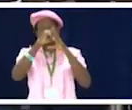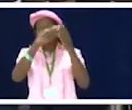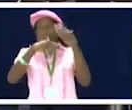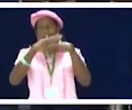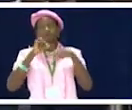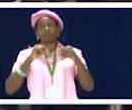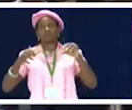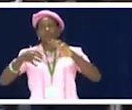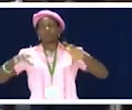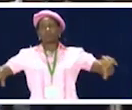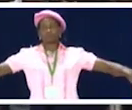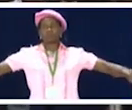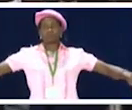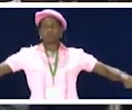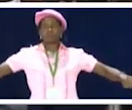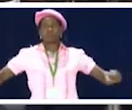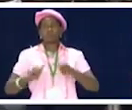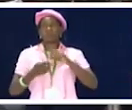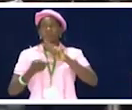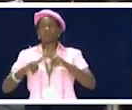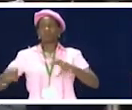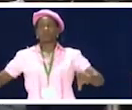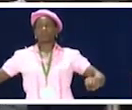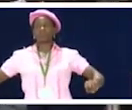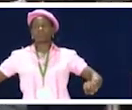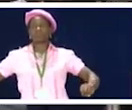to join your hands with your neighbor as we pray this prayer.